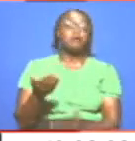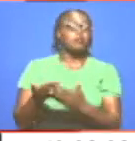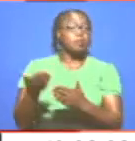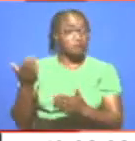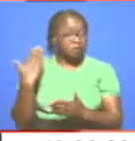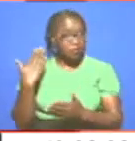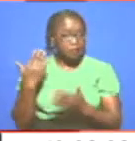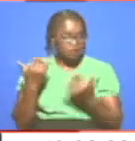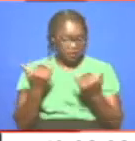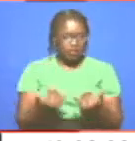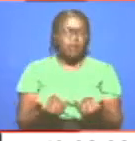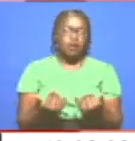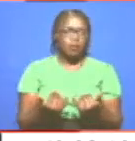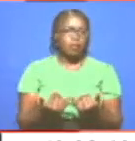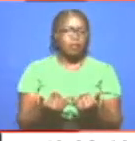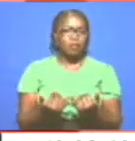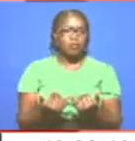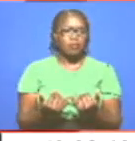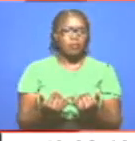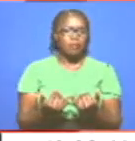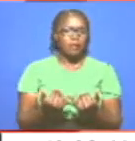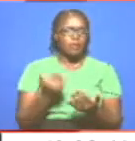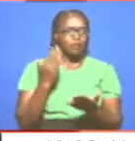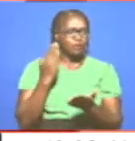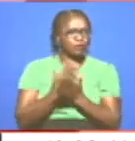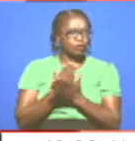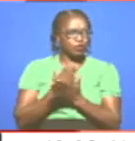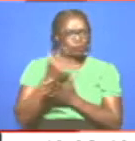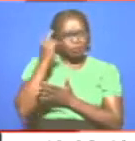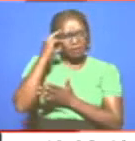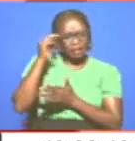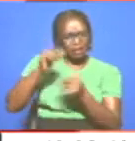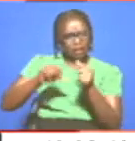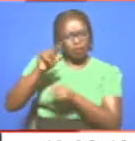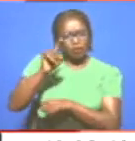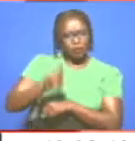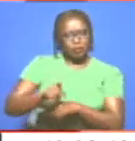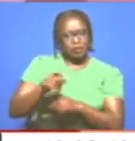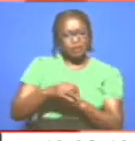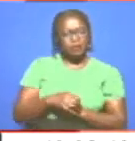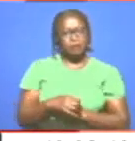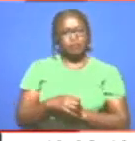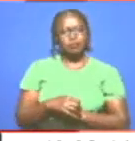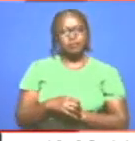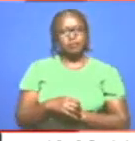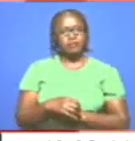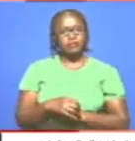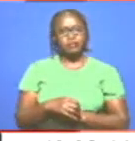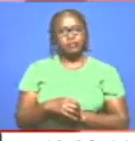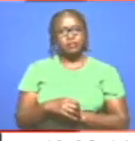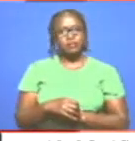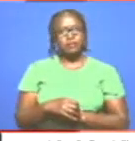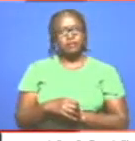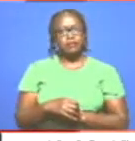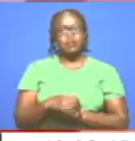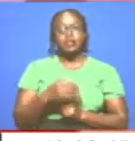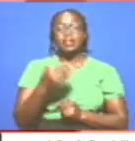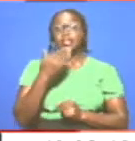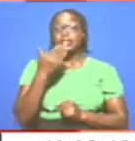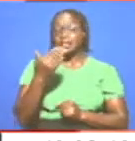to really, really, really think about. Having said that, I think we should thank Amina